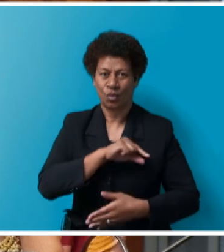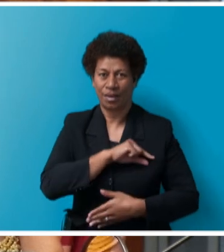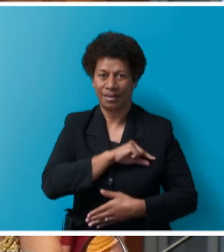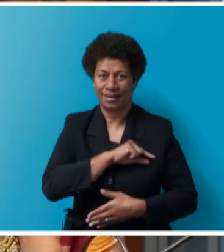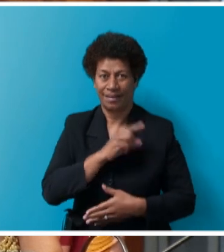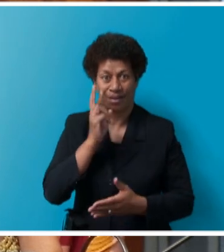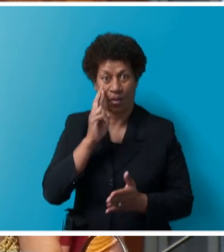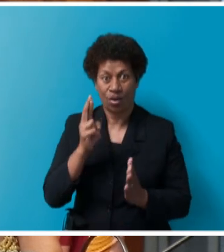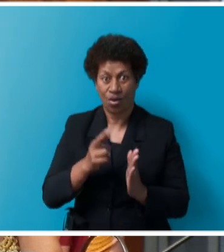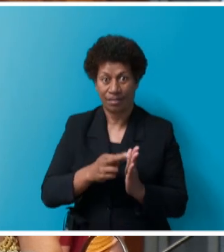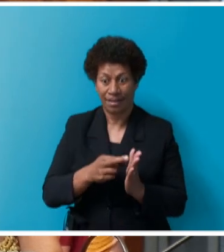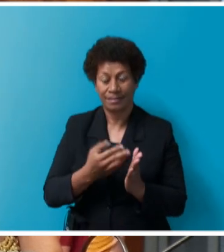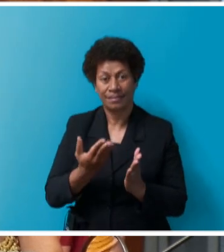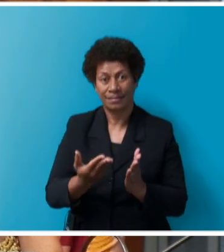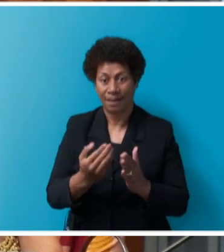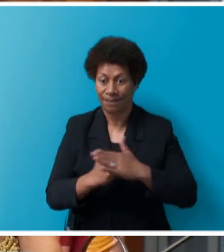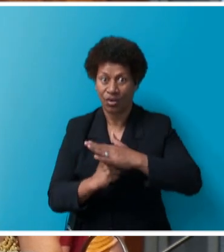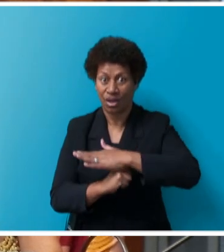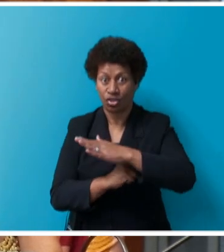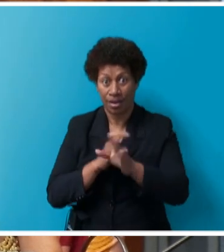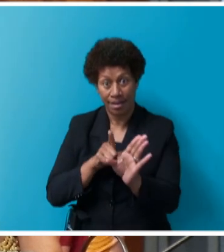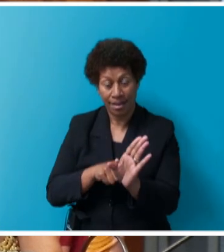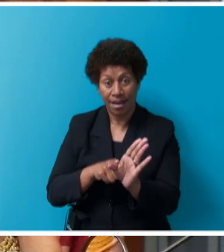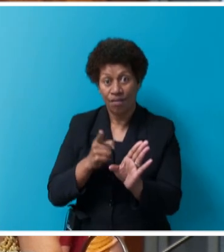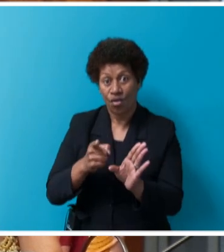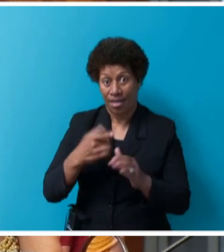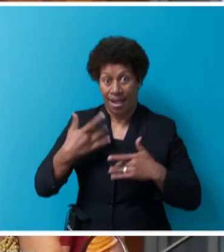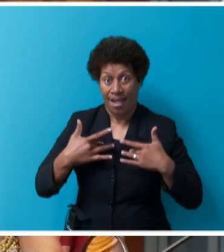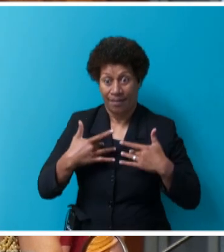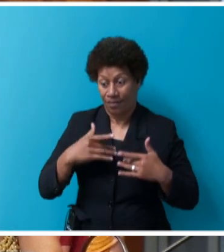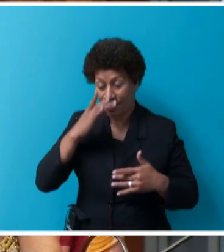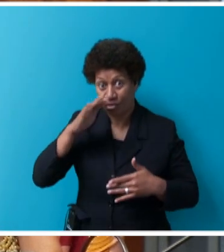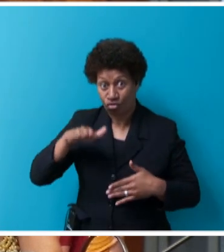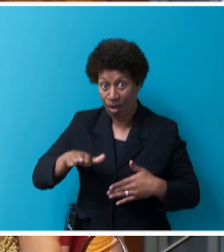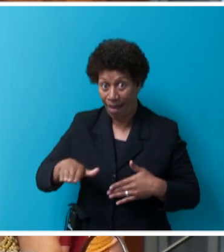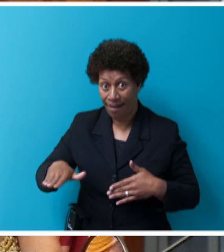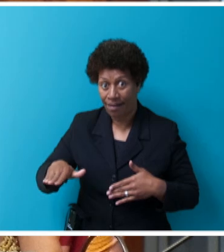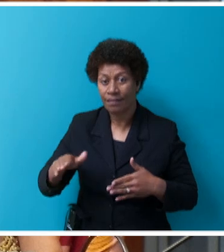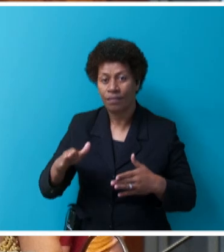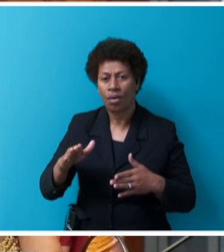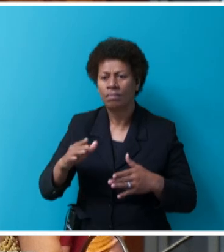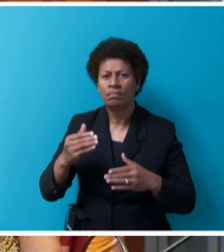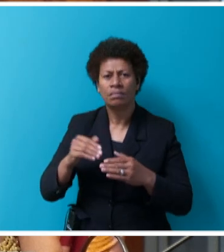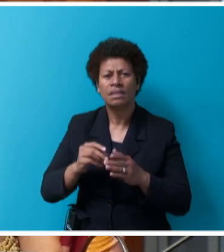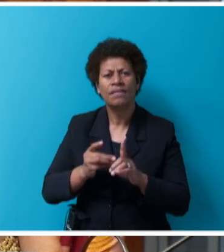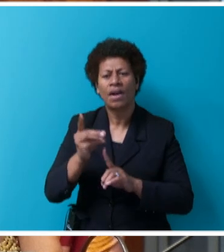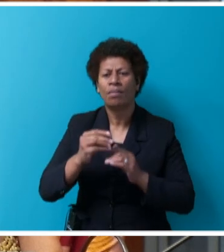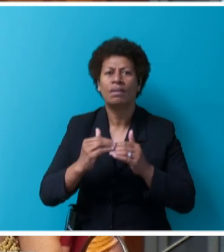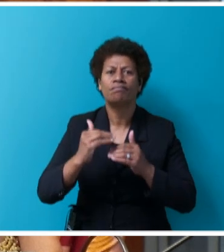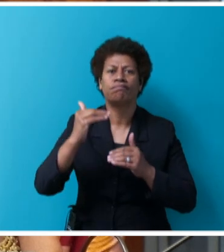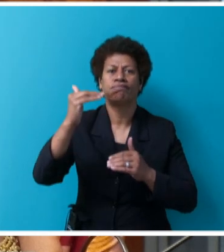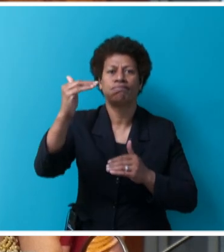that the foundational years of a child's life are critical for their overall development. The